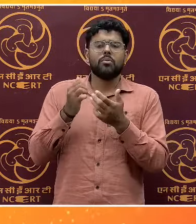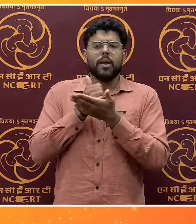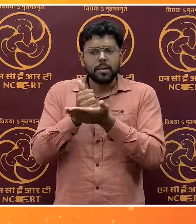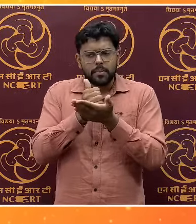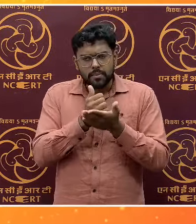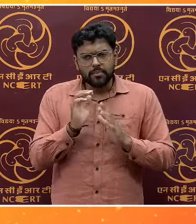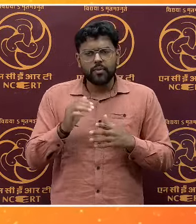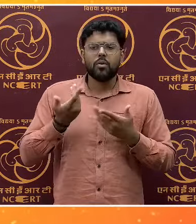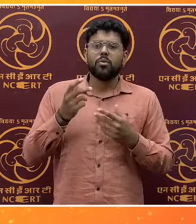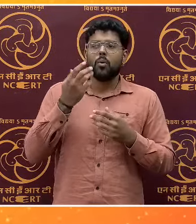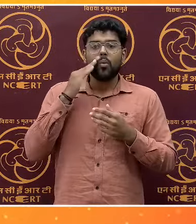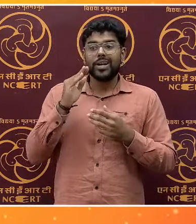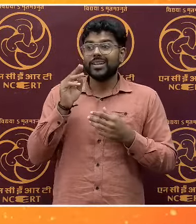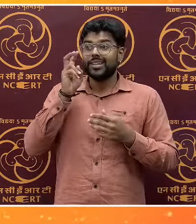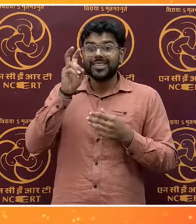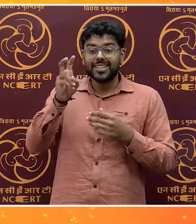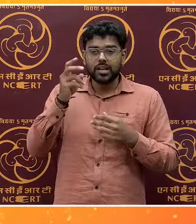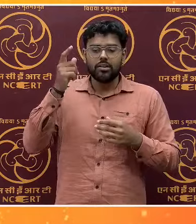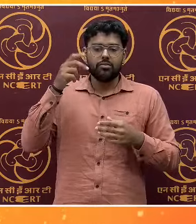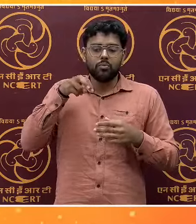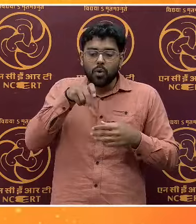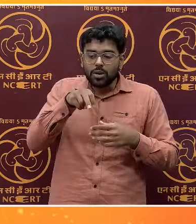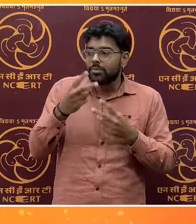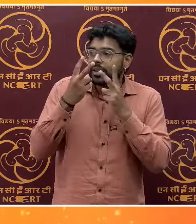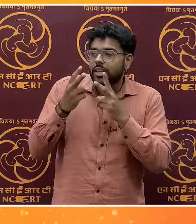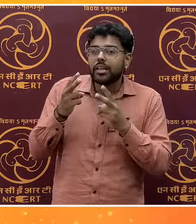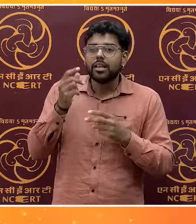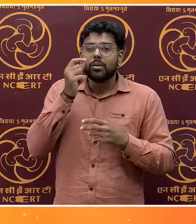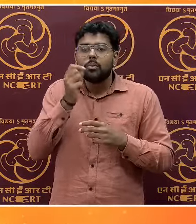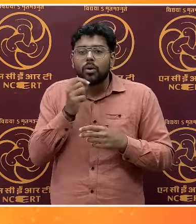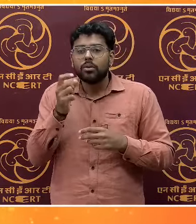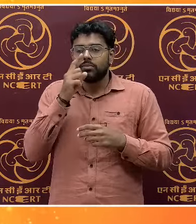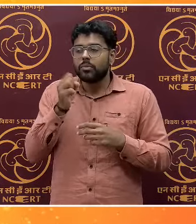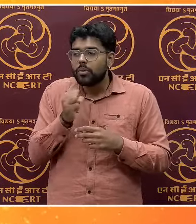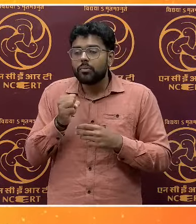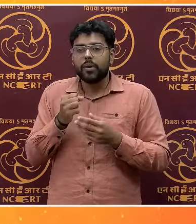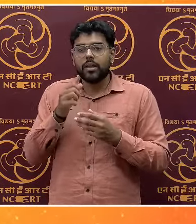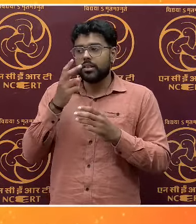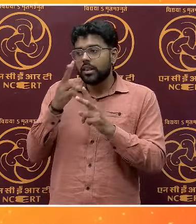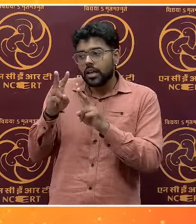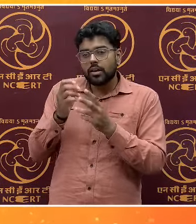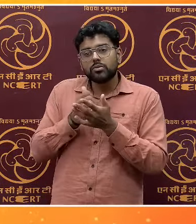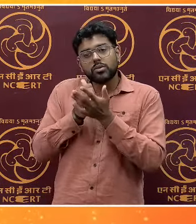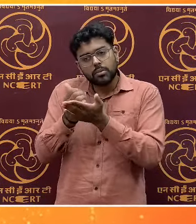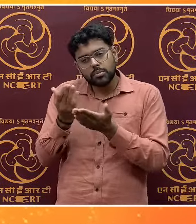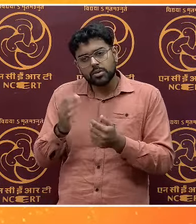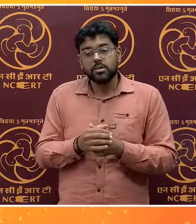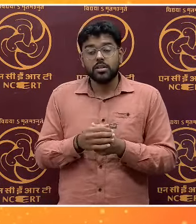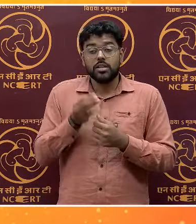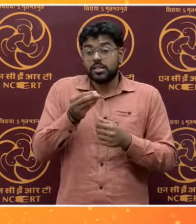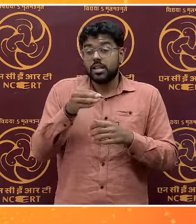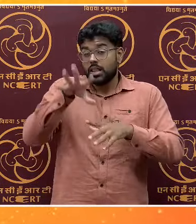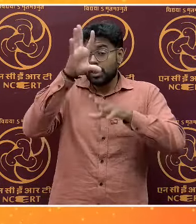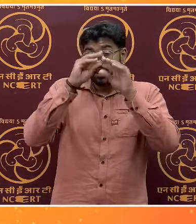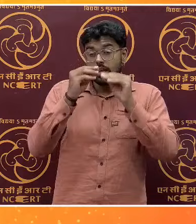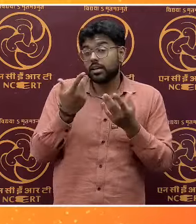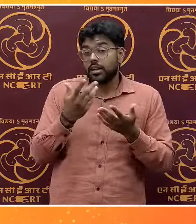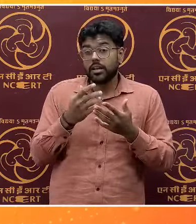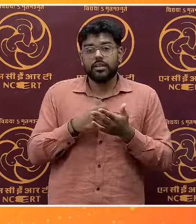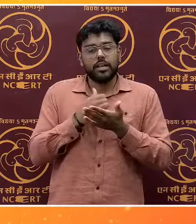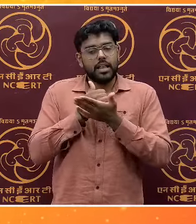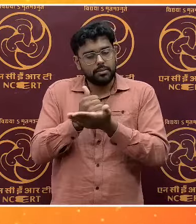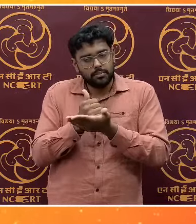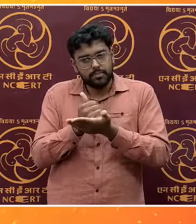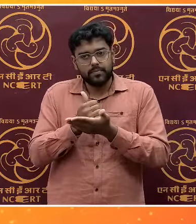person or while traveling, make sure that if they need you, you can be of some help to them. And that's how you will learn kindness and you will grow with